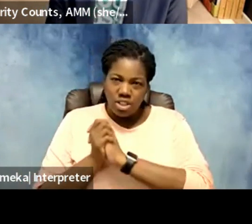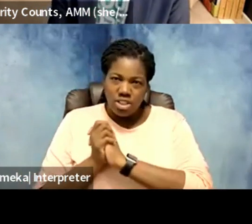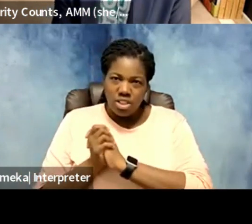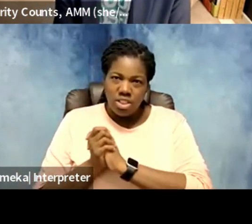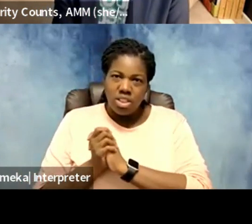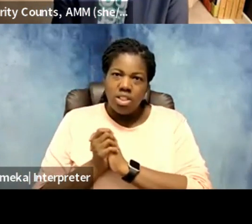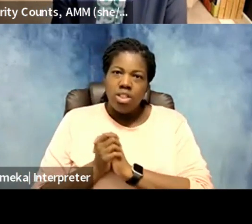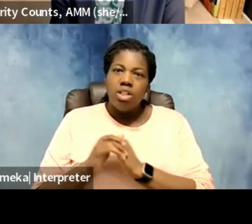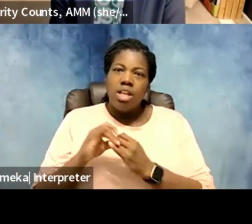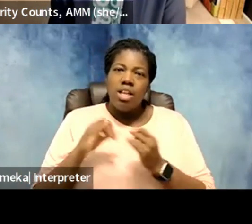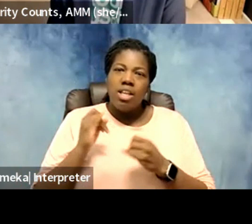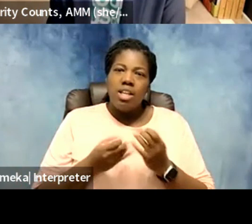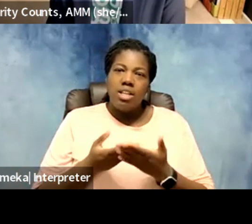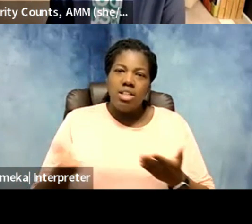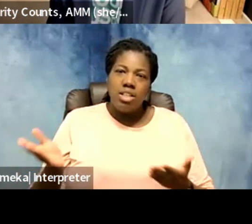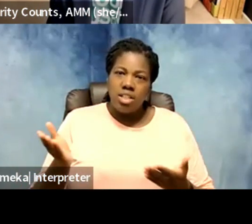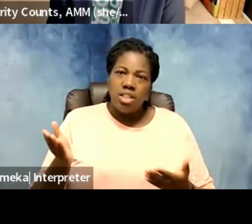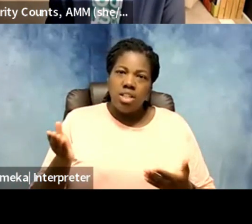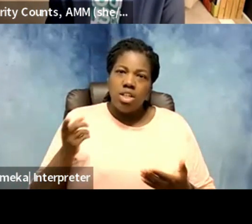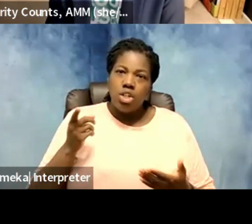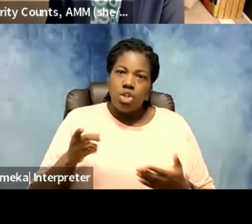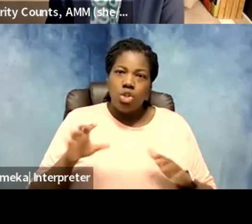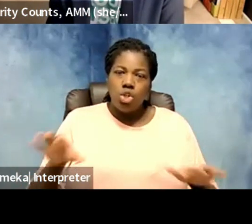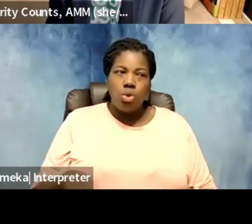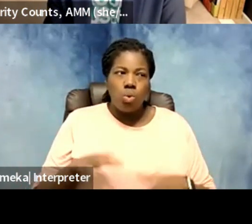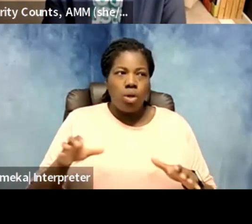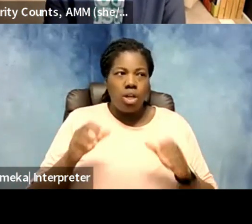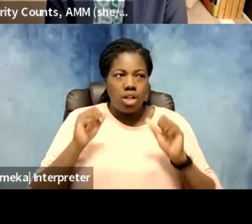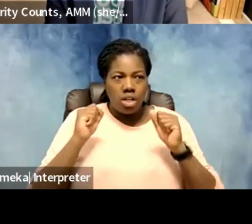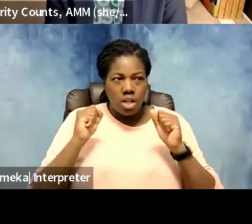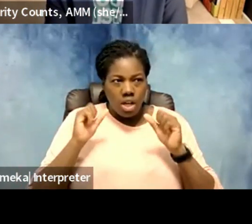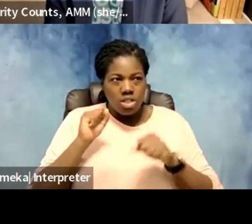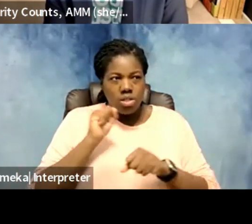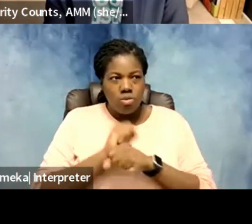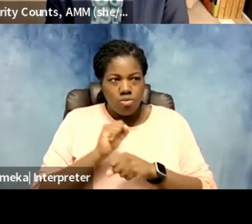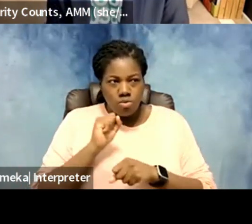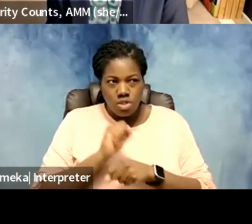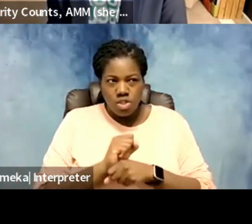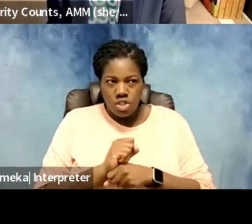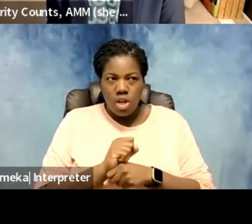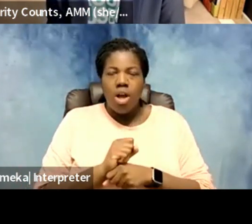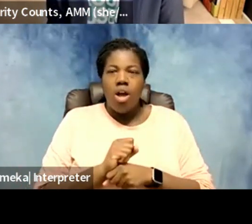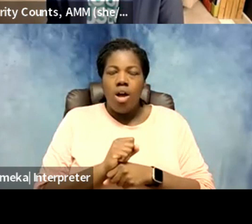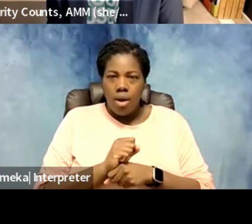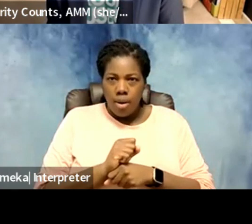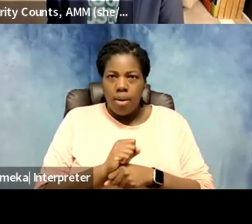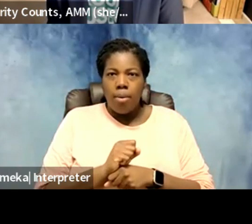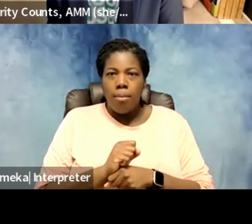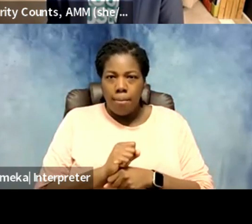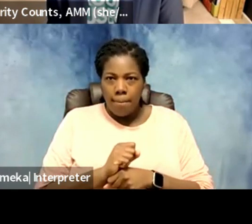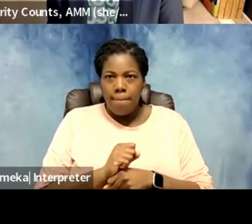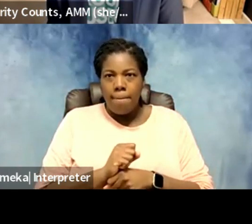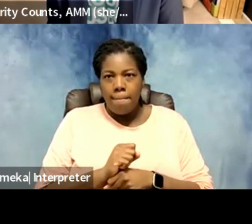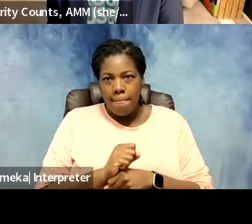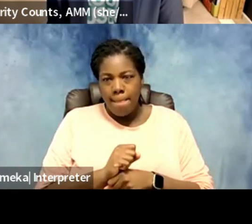And one last thing, you are doing a phenomenal job of just keeping your,